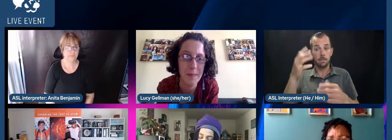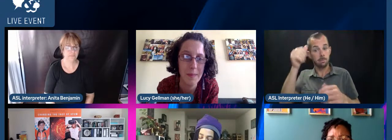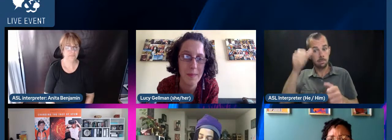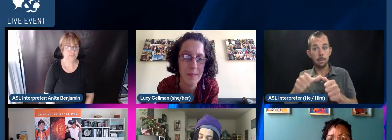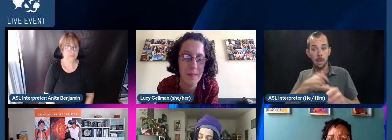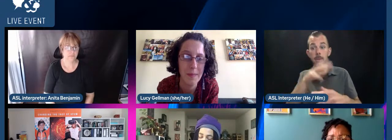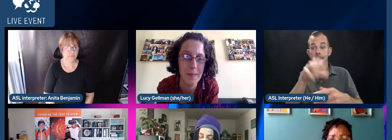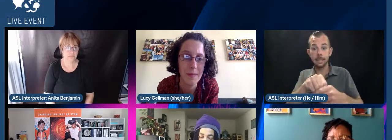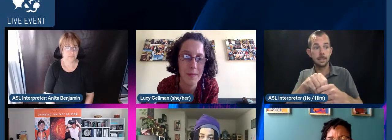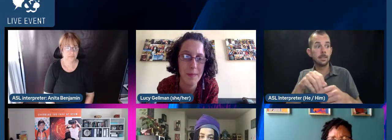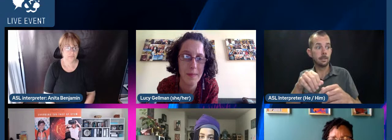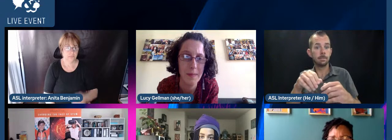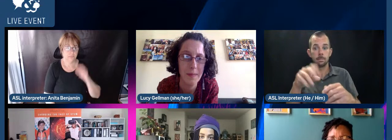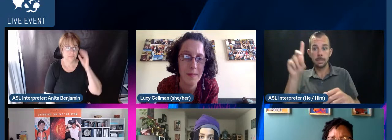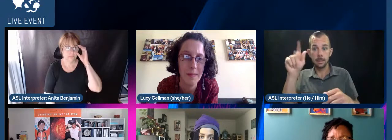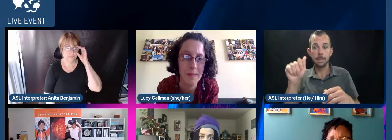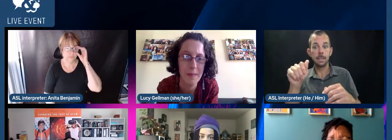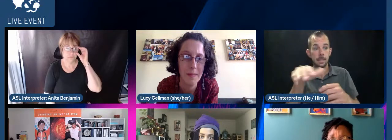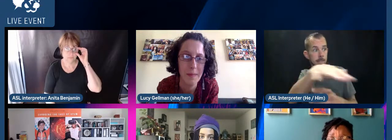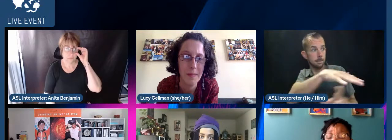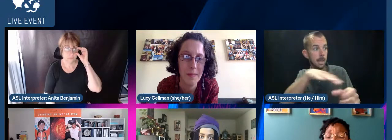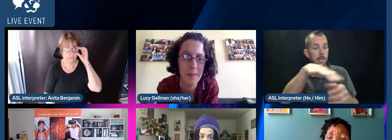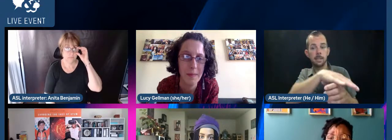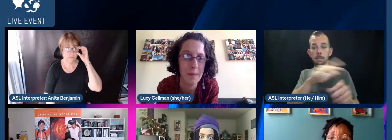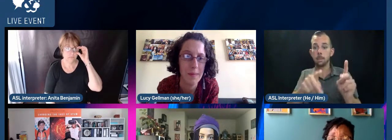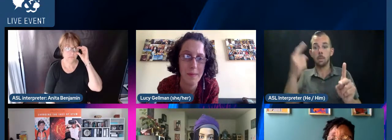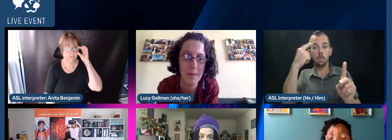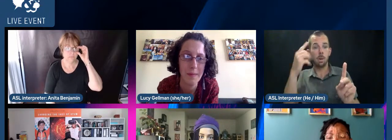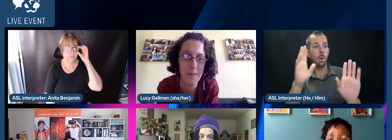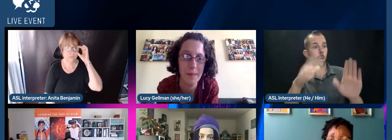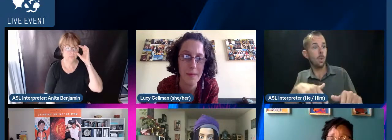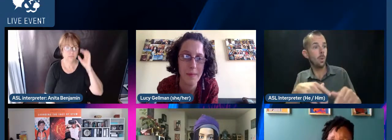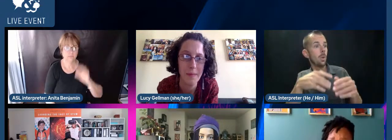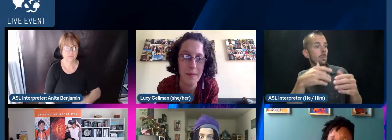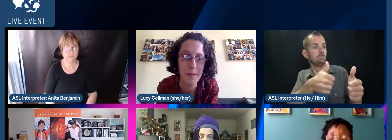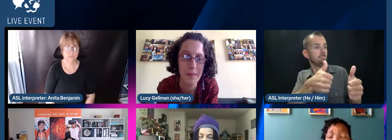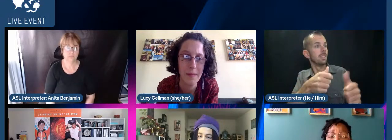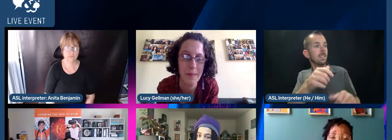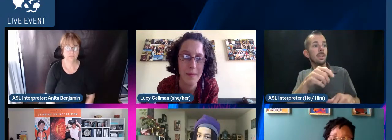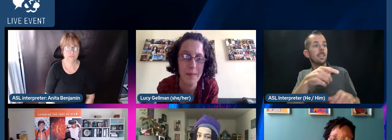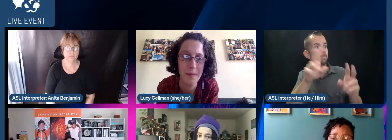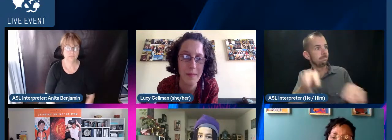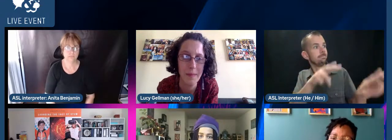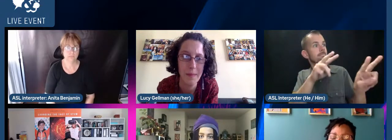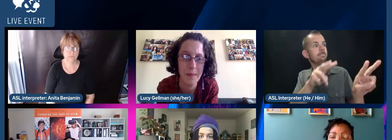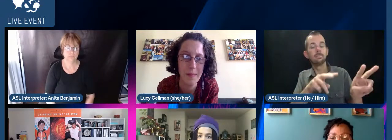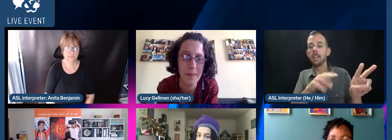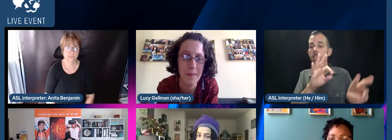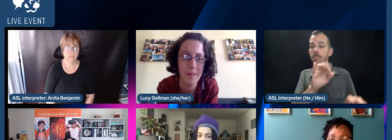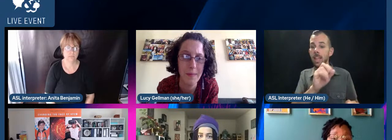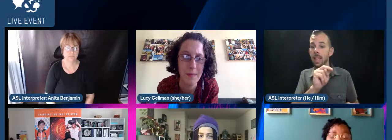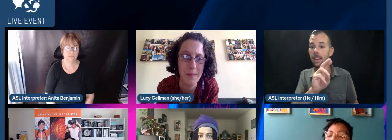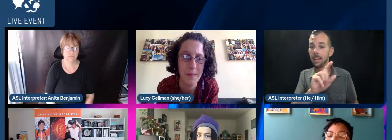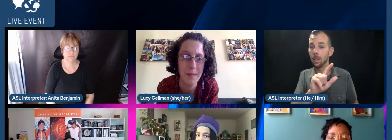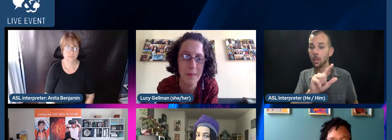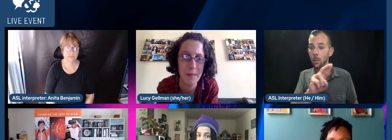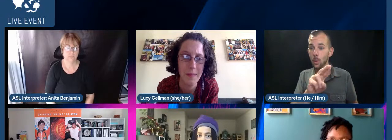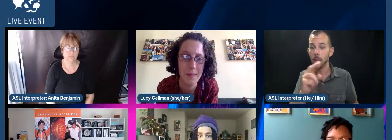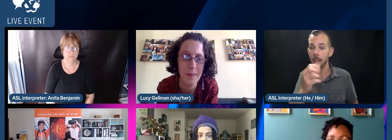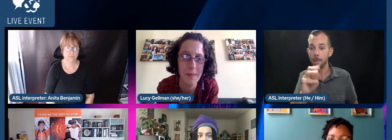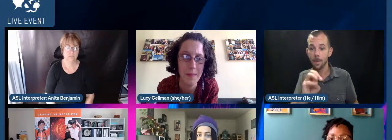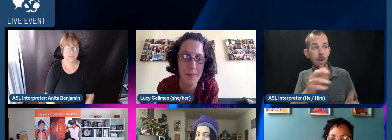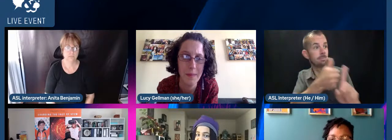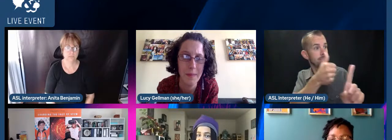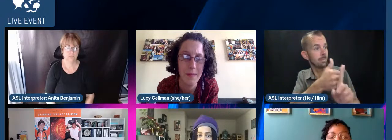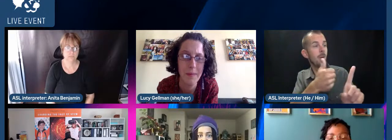good, like disability rights person was as known as Fannie Lou Hamer. Fannie Lou Hamer had polio as a child and was beaten by cops until her kidneys failed. How much more